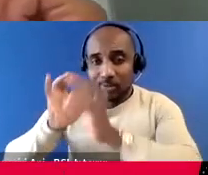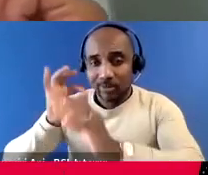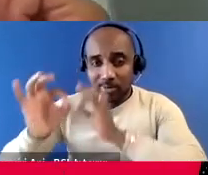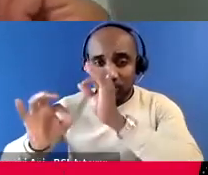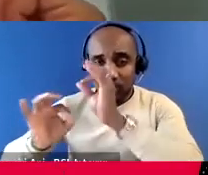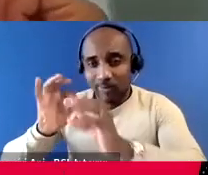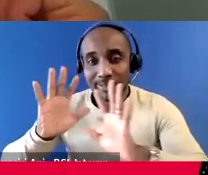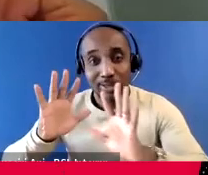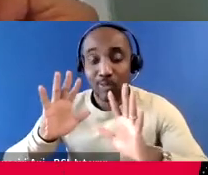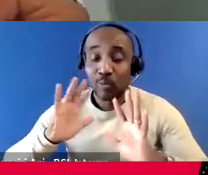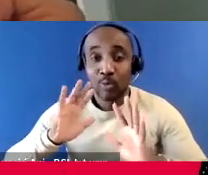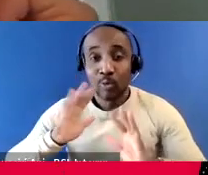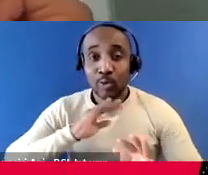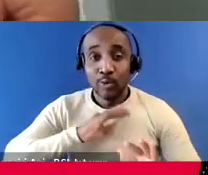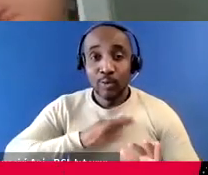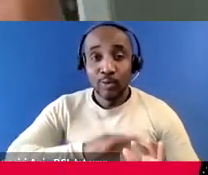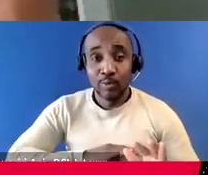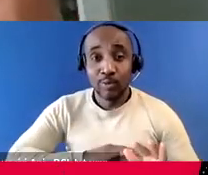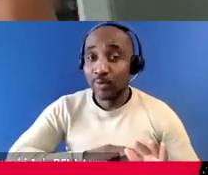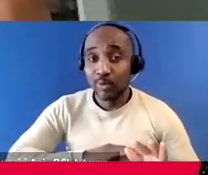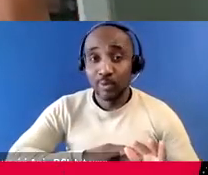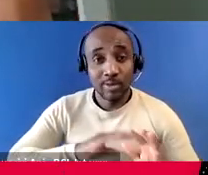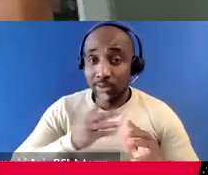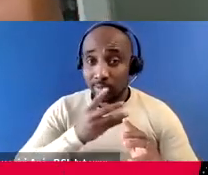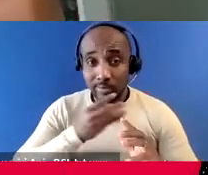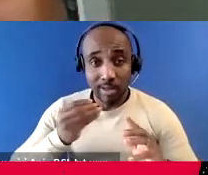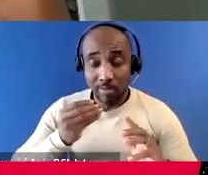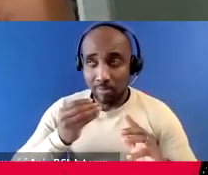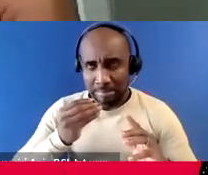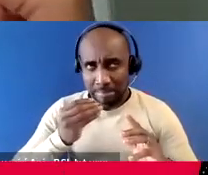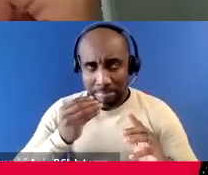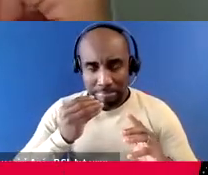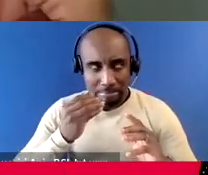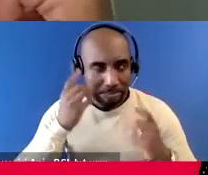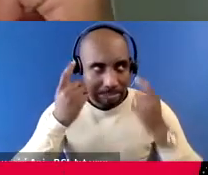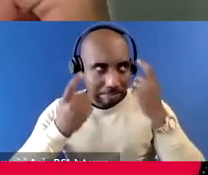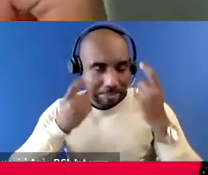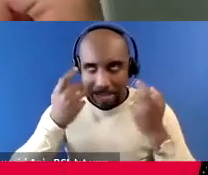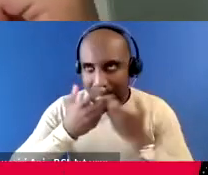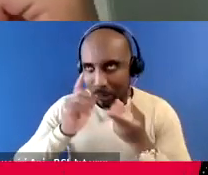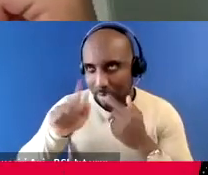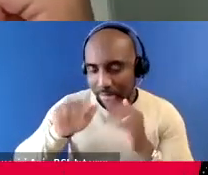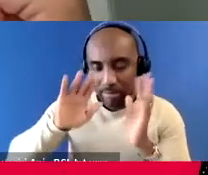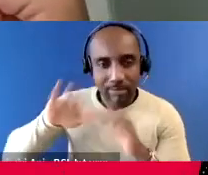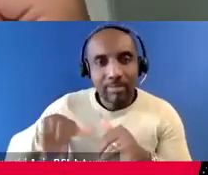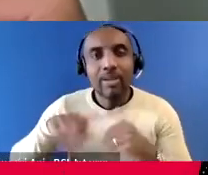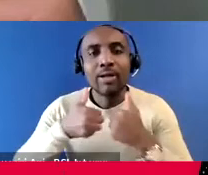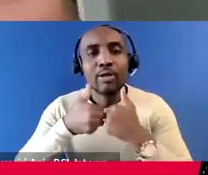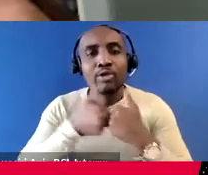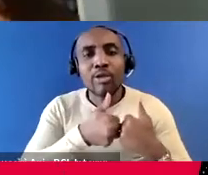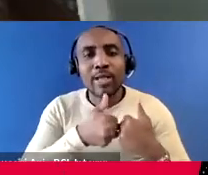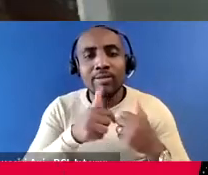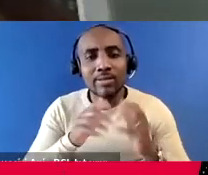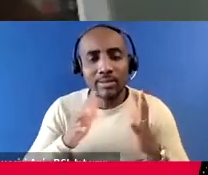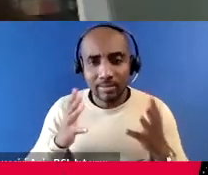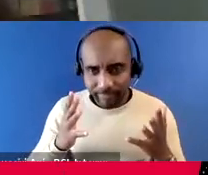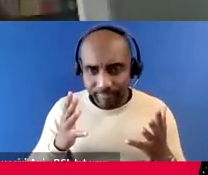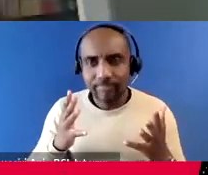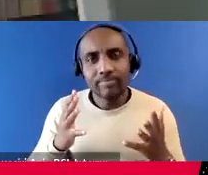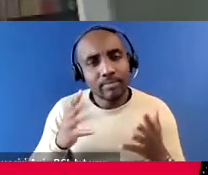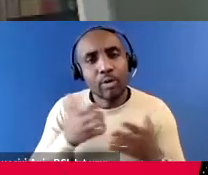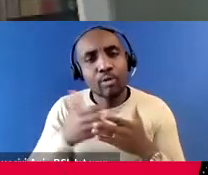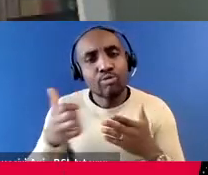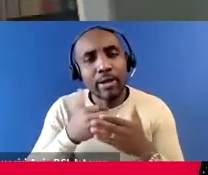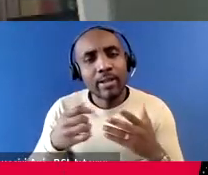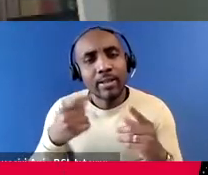missing in the conversations we have here is what's actually happening on the ground by the people of Yemen